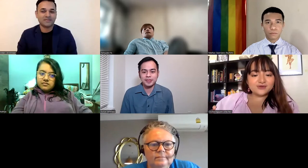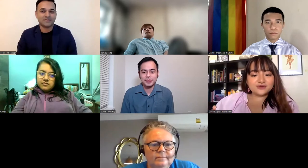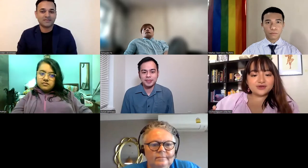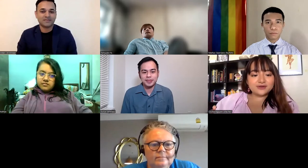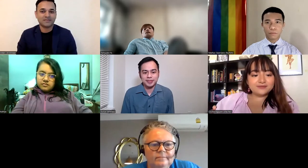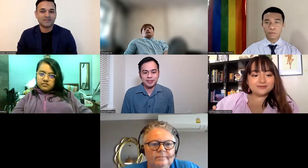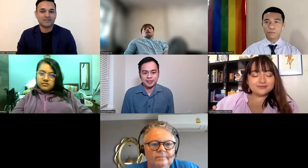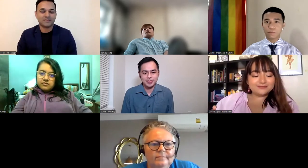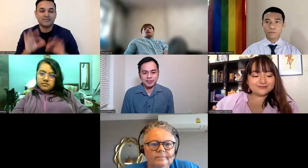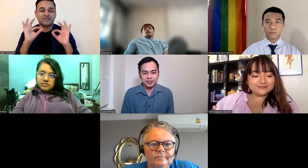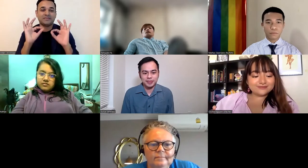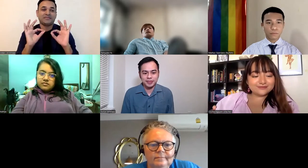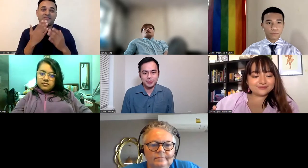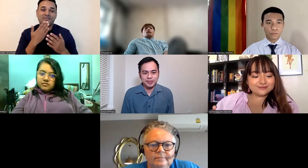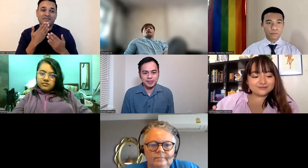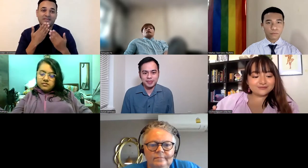Thank you, Surya.